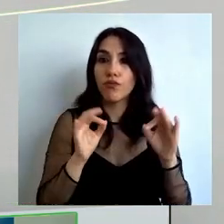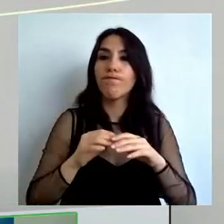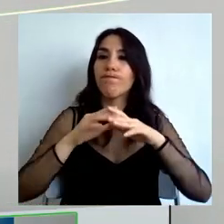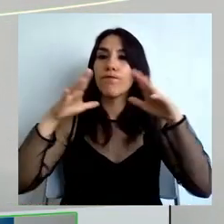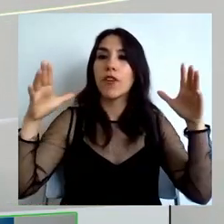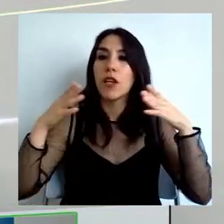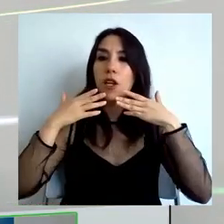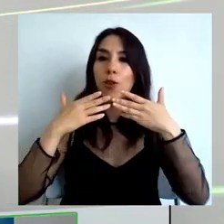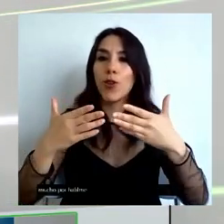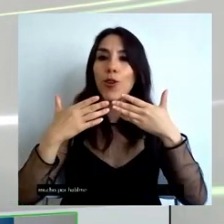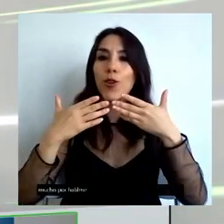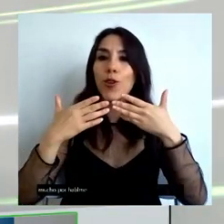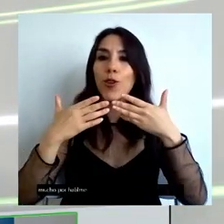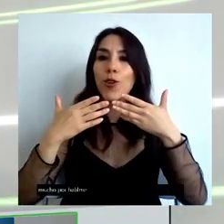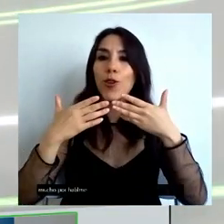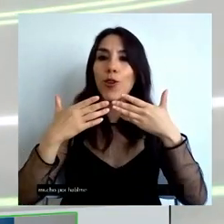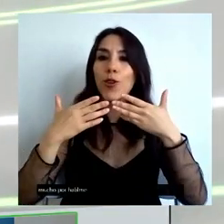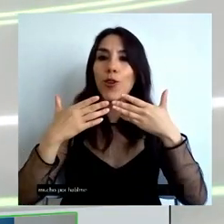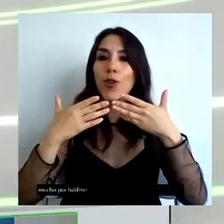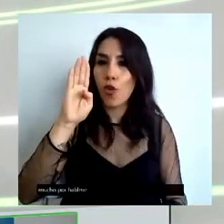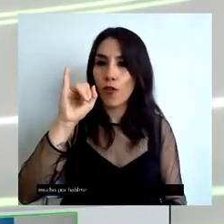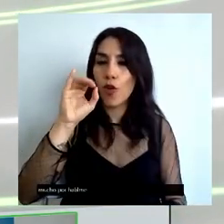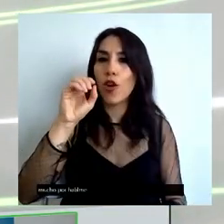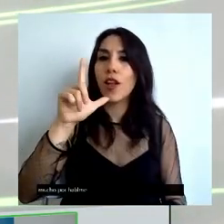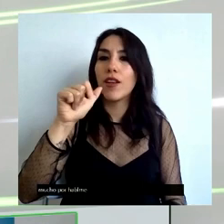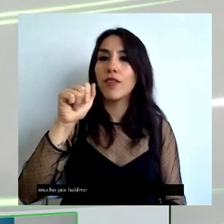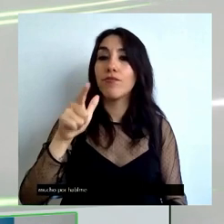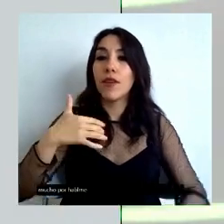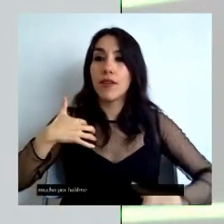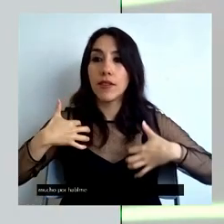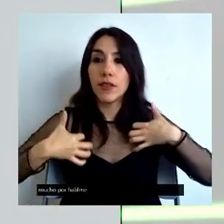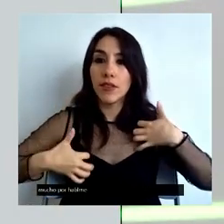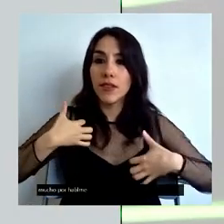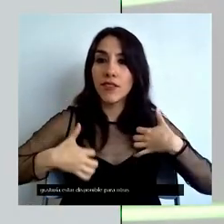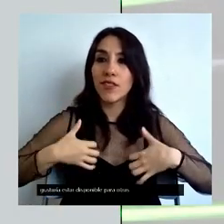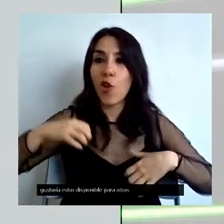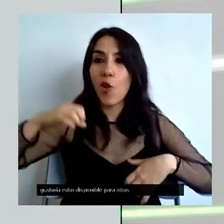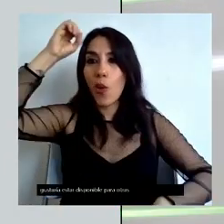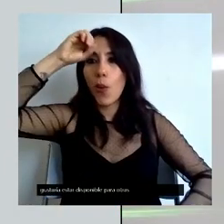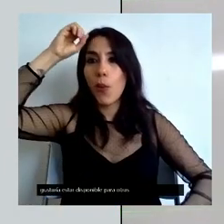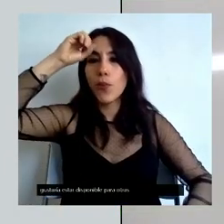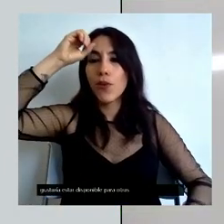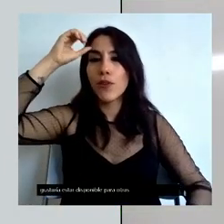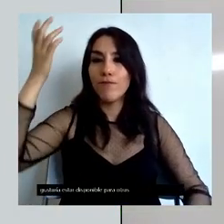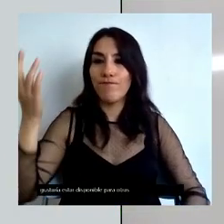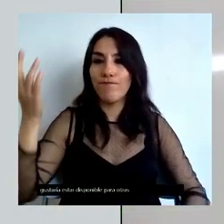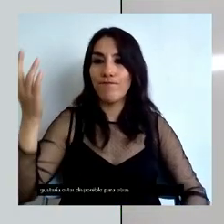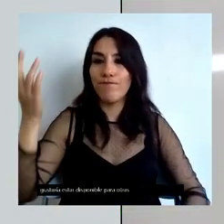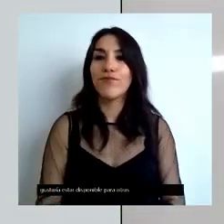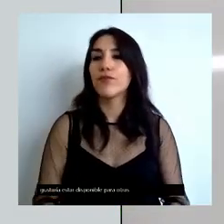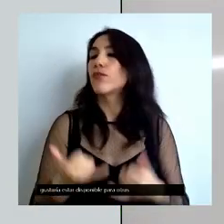Thank you very much, Fabio, for such an interesting point of view.